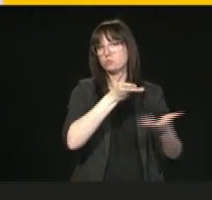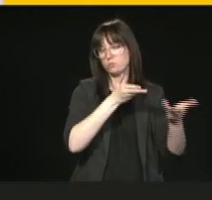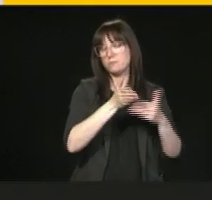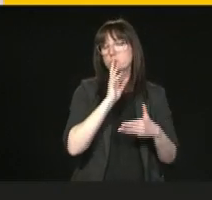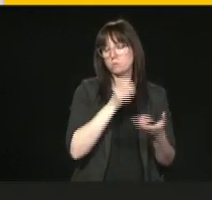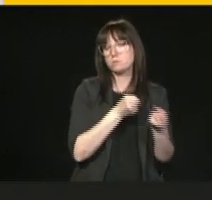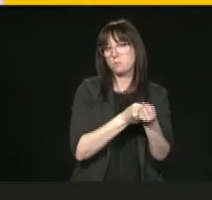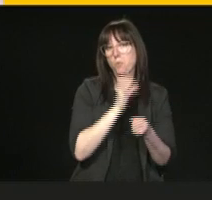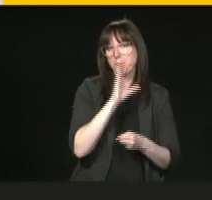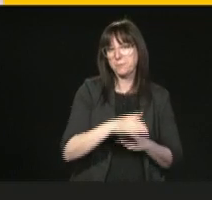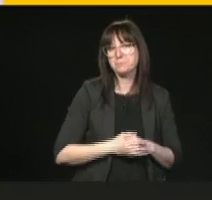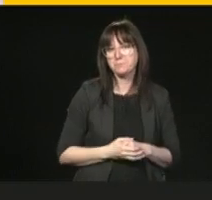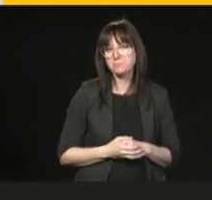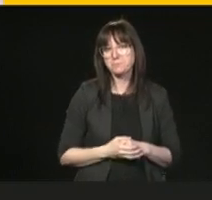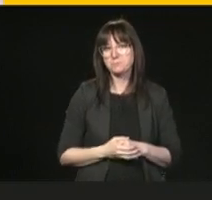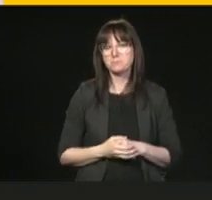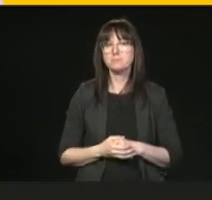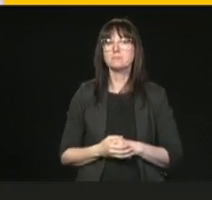services.